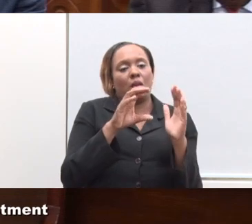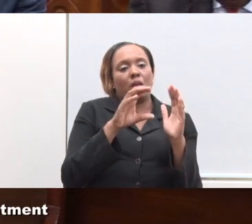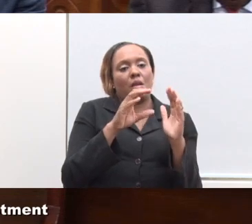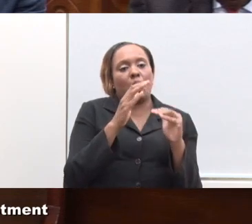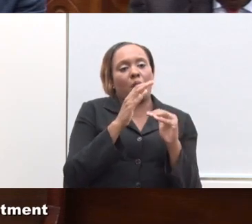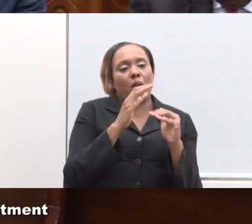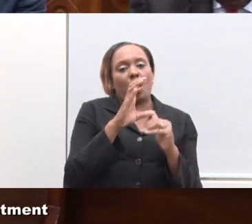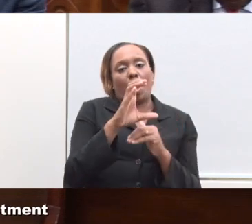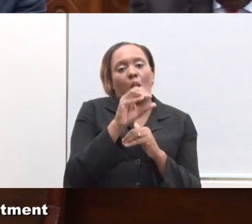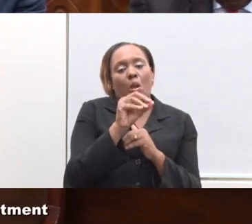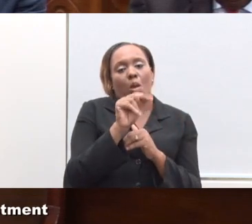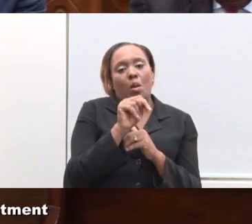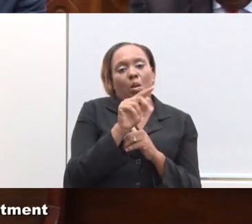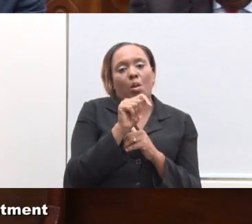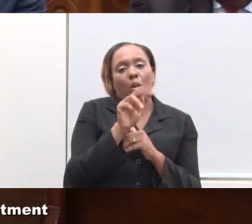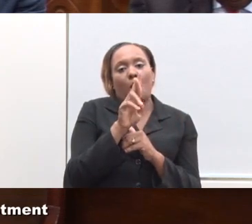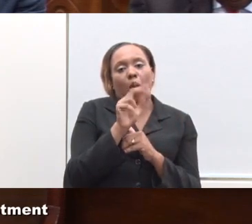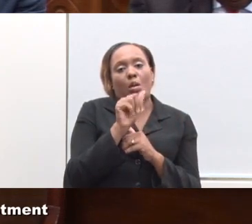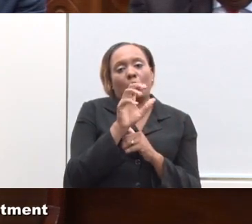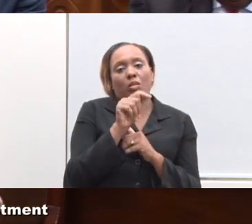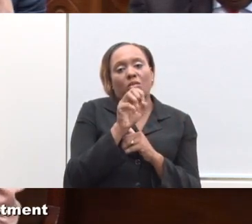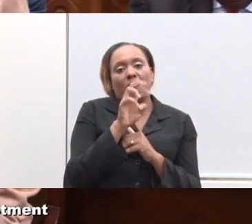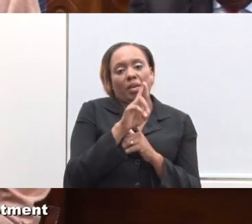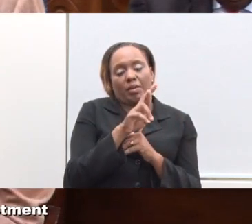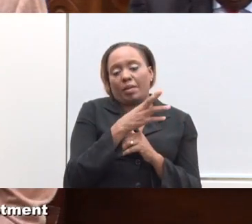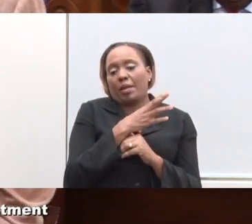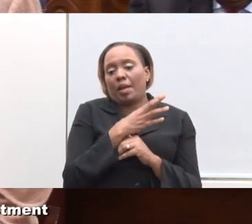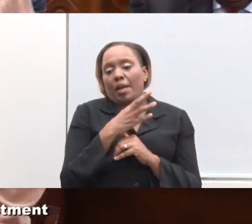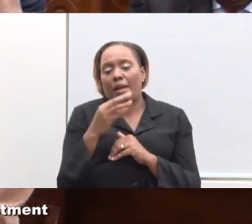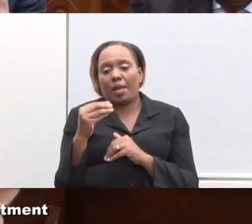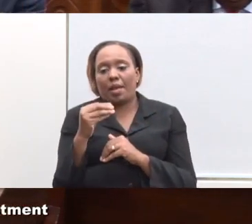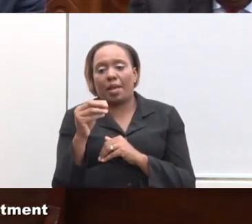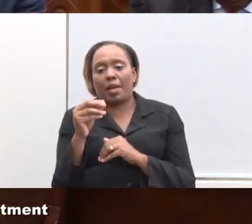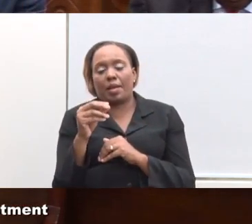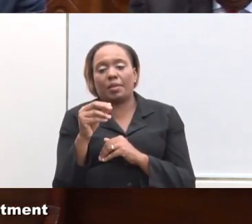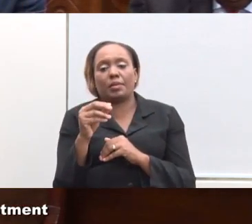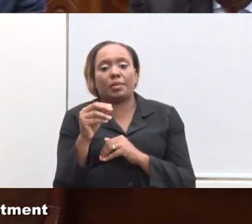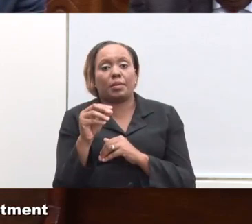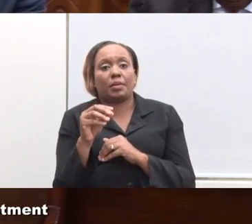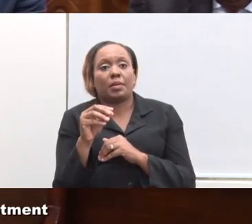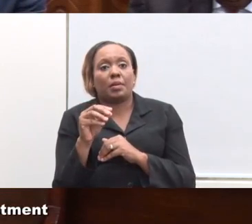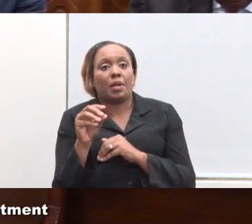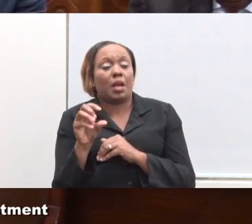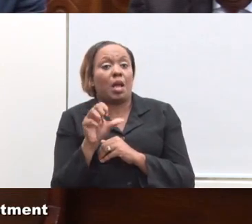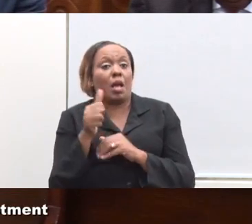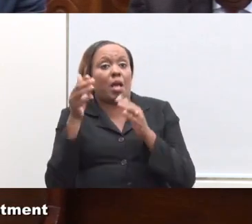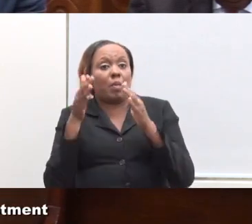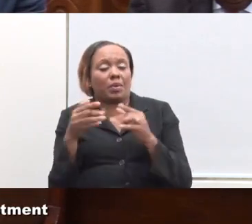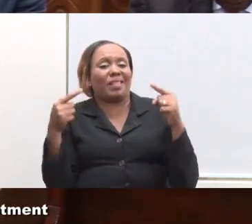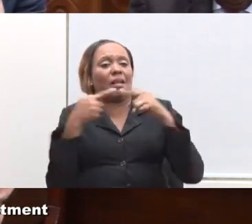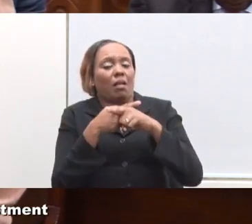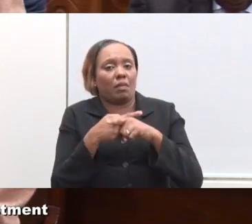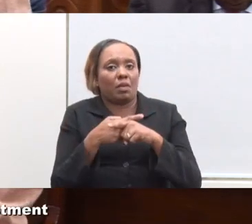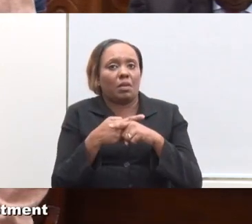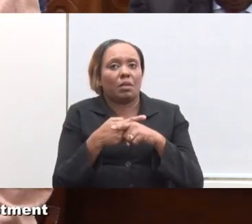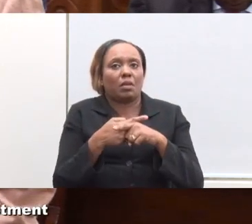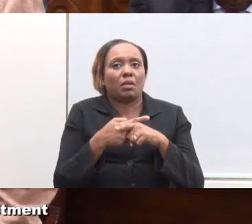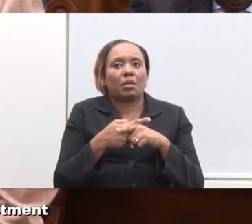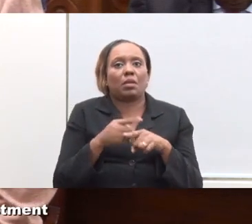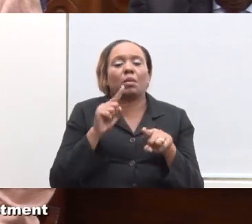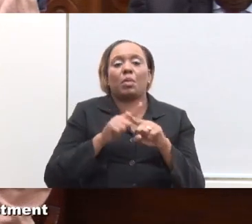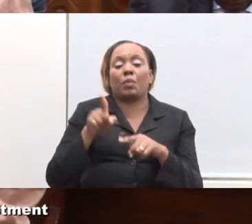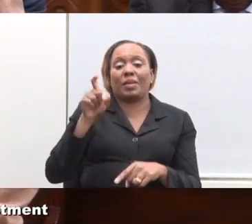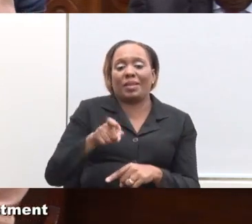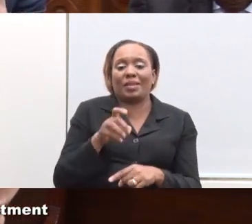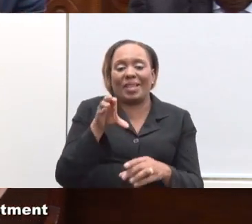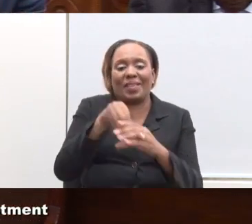under $6 million, and we will lose the benefit of the equipment and the other things if we do not invest the money